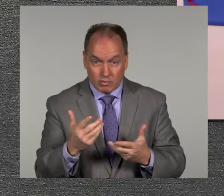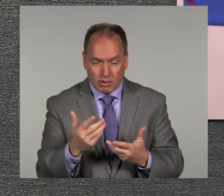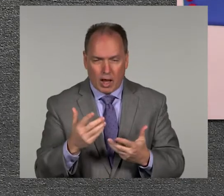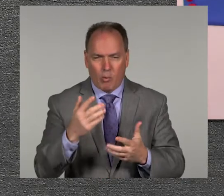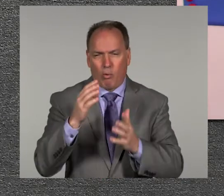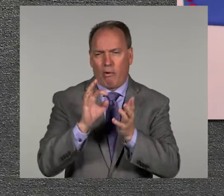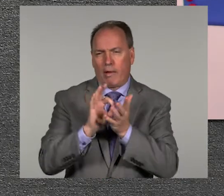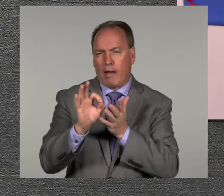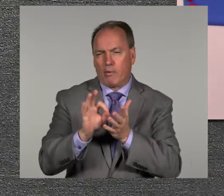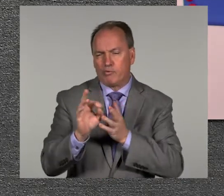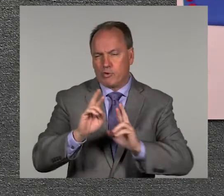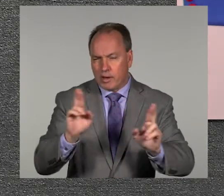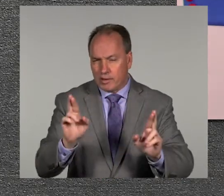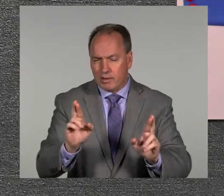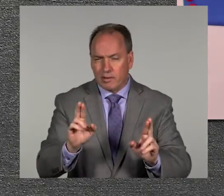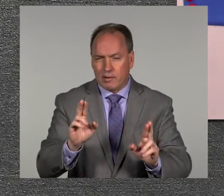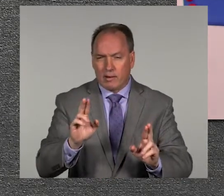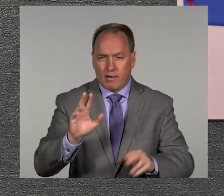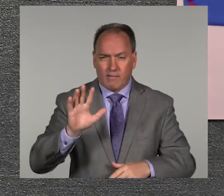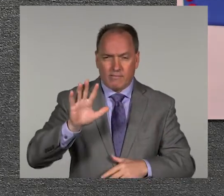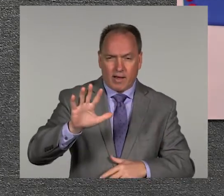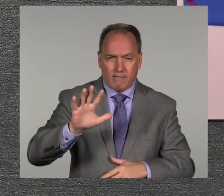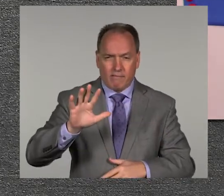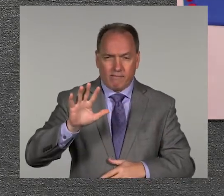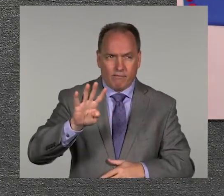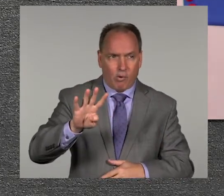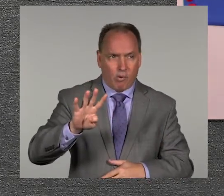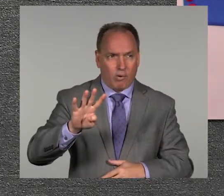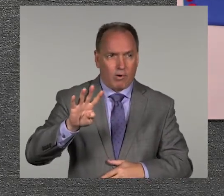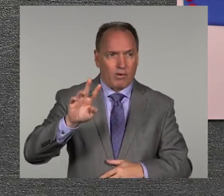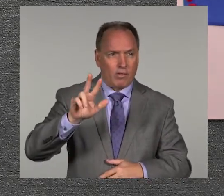I'm gonna count down. I want you to yell out your answer in